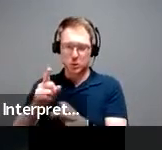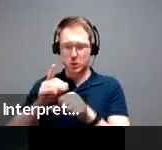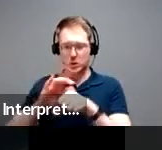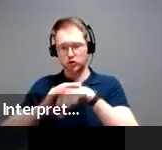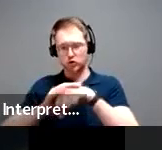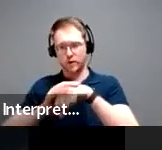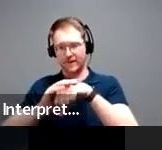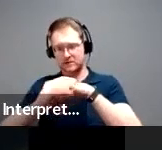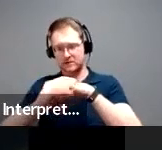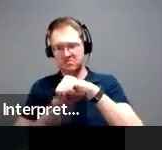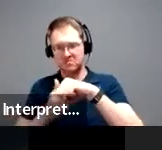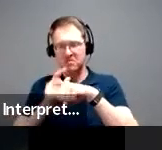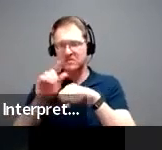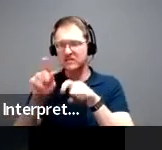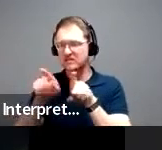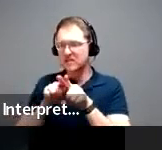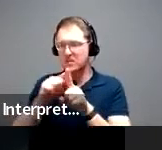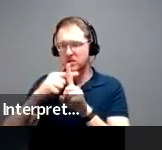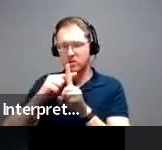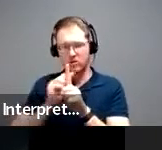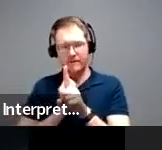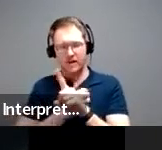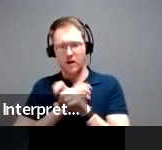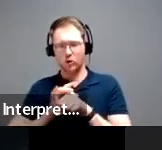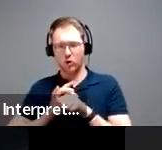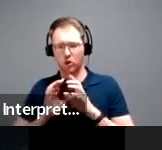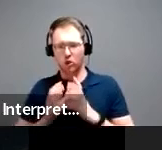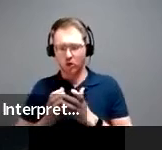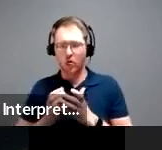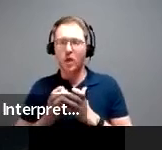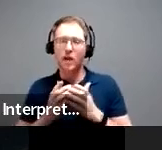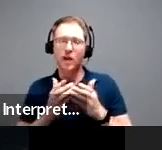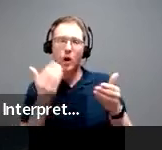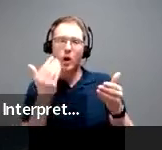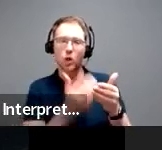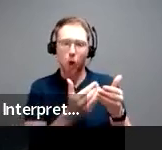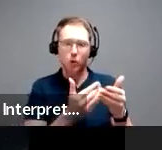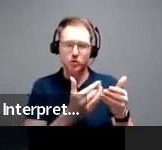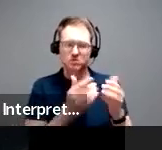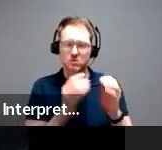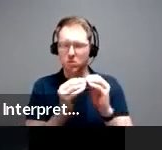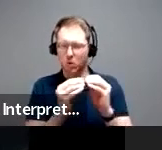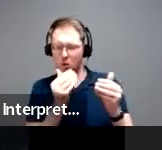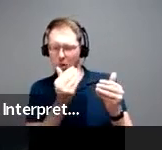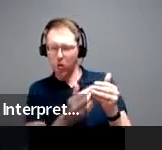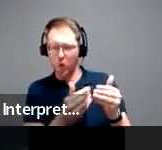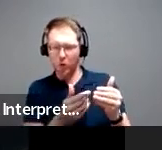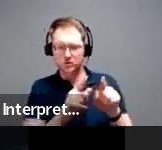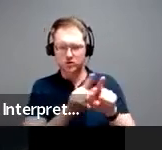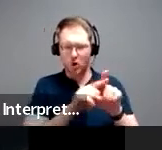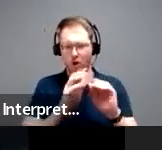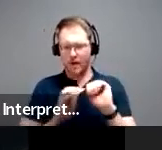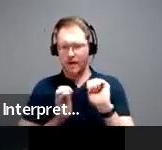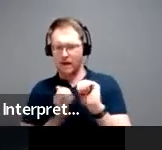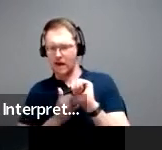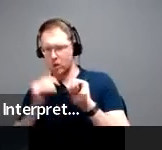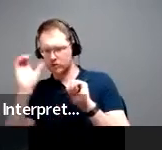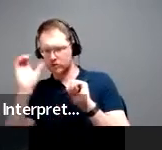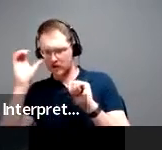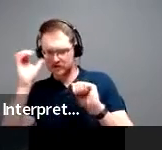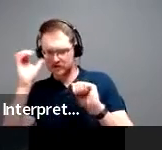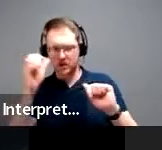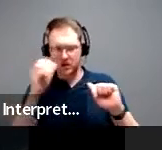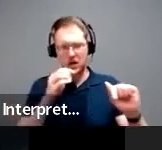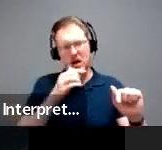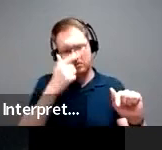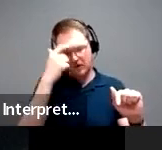does. It's much closer to its star because its star is faint and our sun is much brighter. So we are out orbiting at the